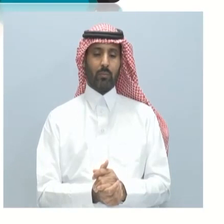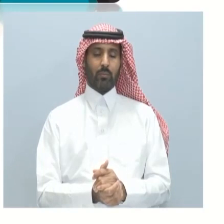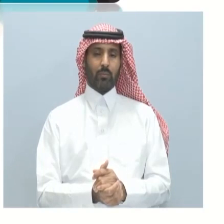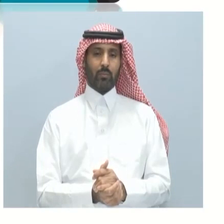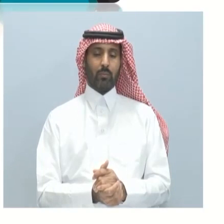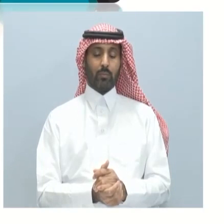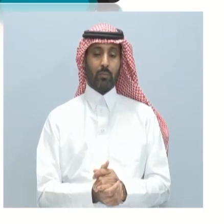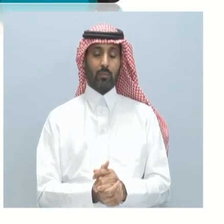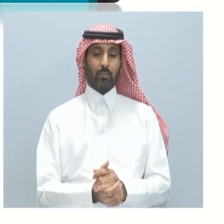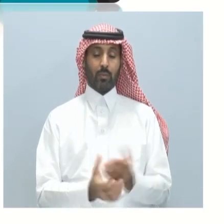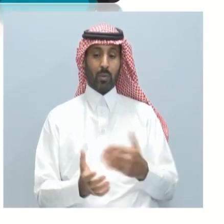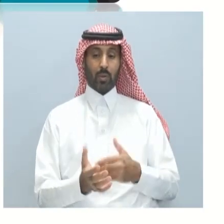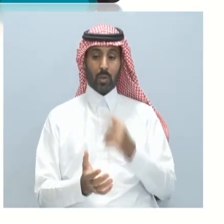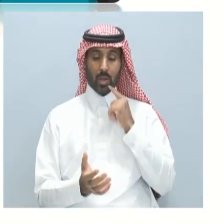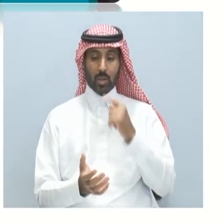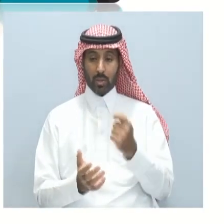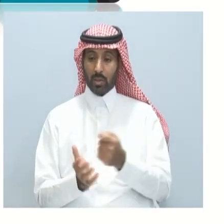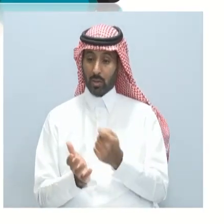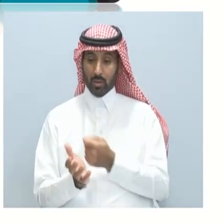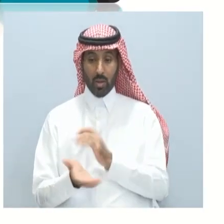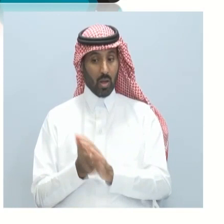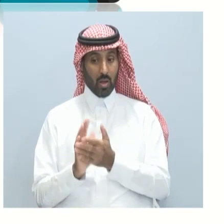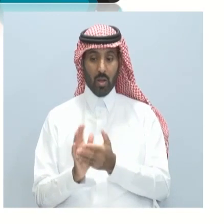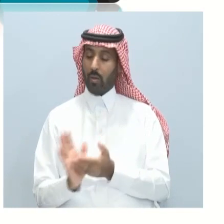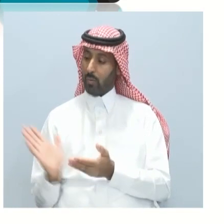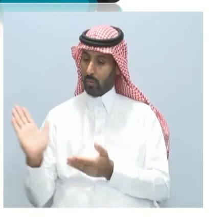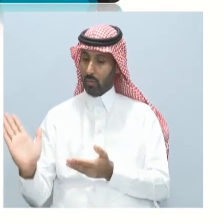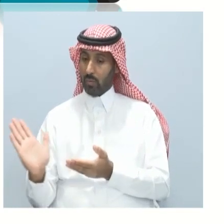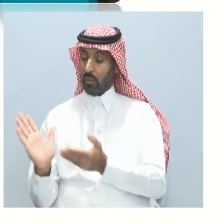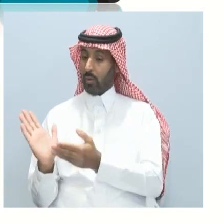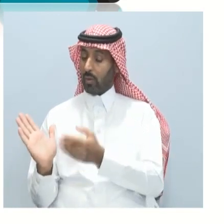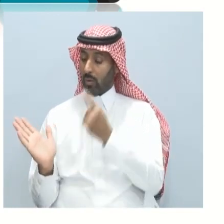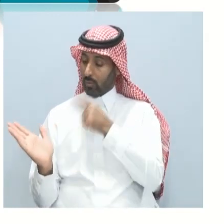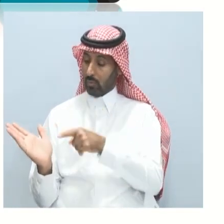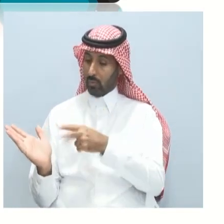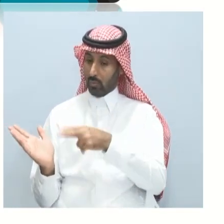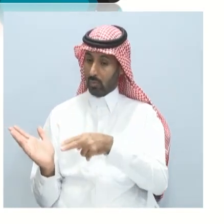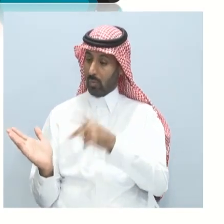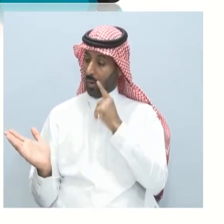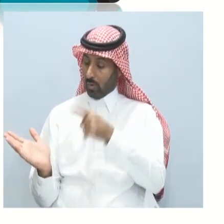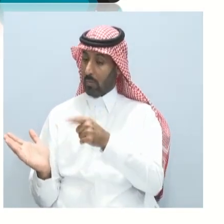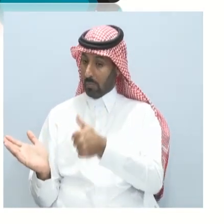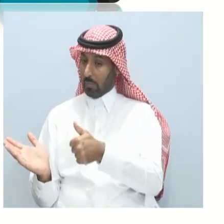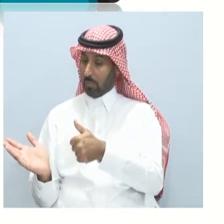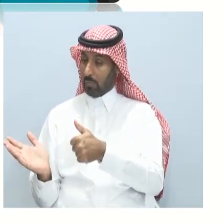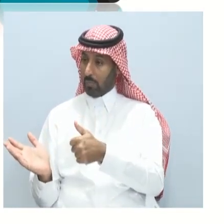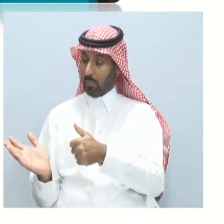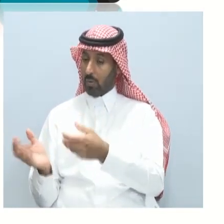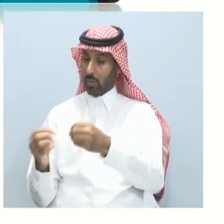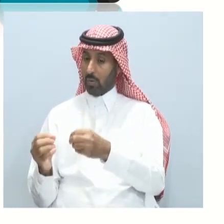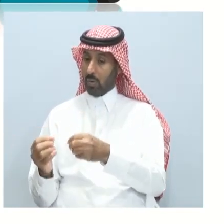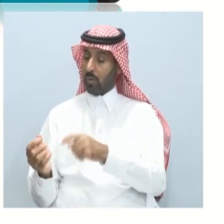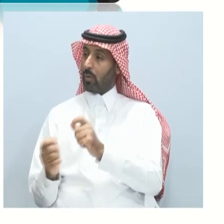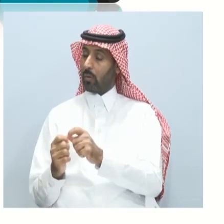Now, at the very end, hand over the draft to someone else to read and edit. Encourage him or her to write comments and